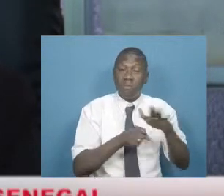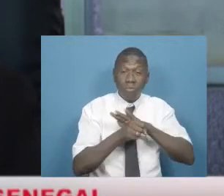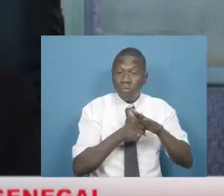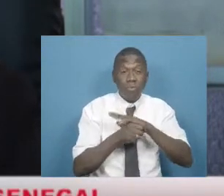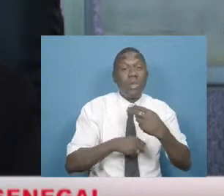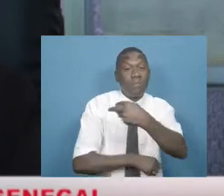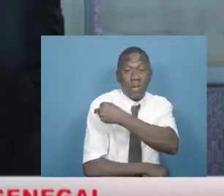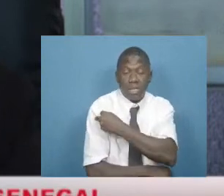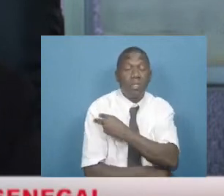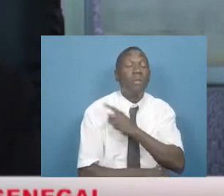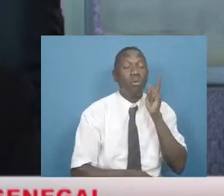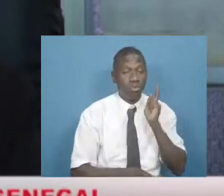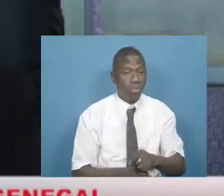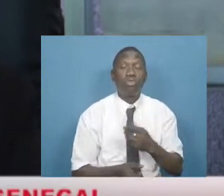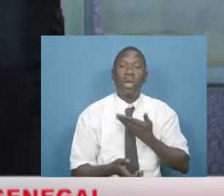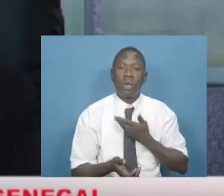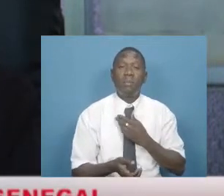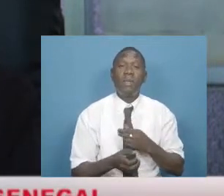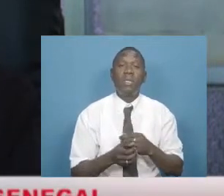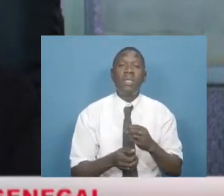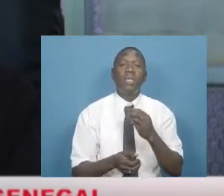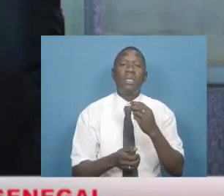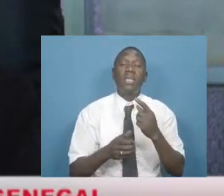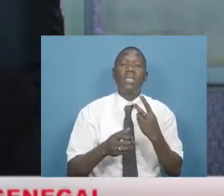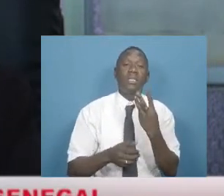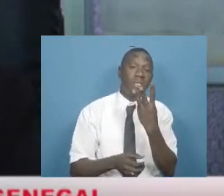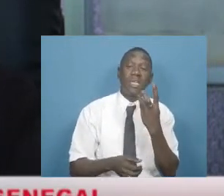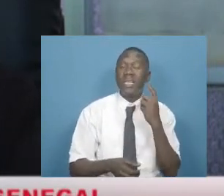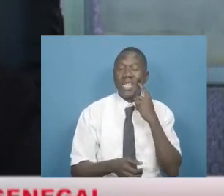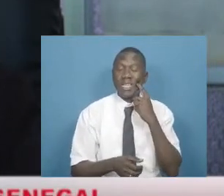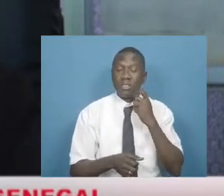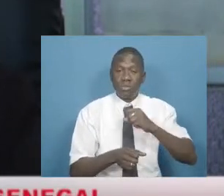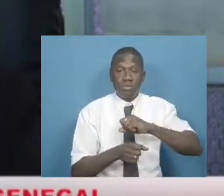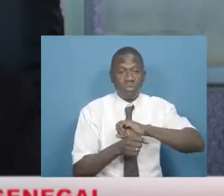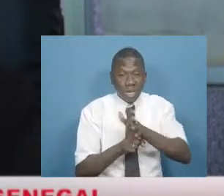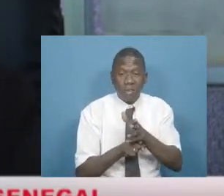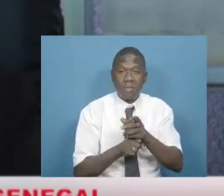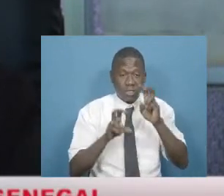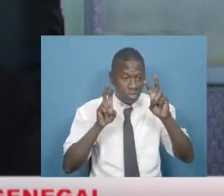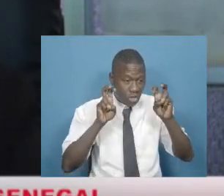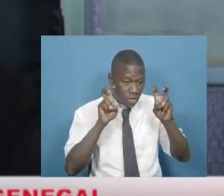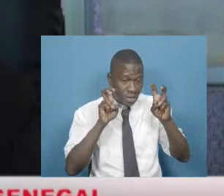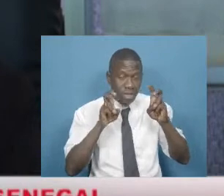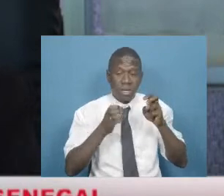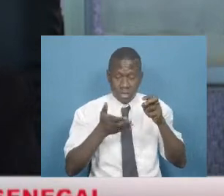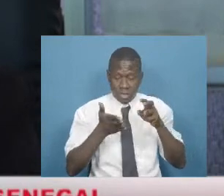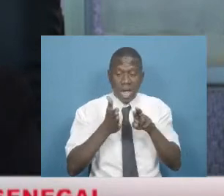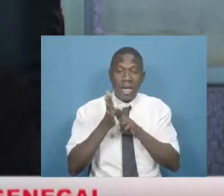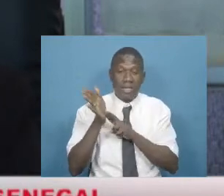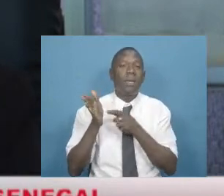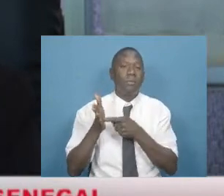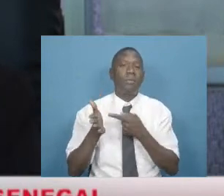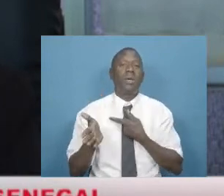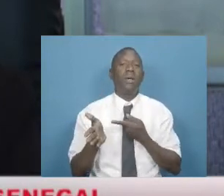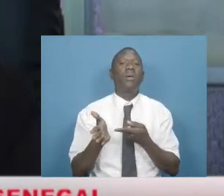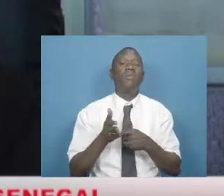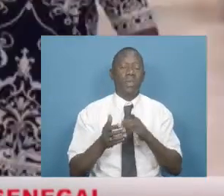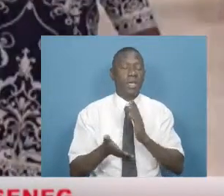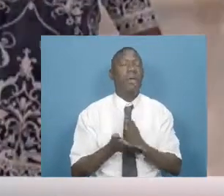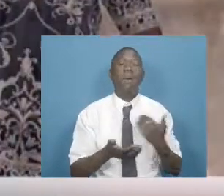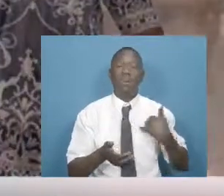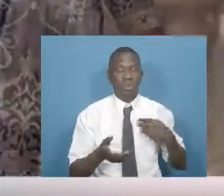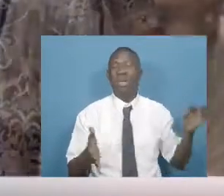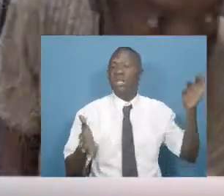vaccinated, we expect you to come with a 72-hour COVID-19 test result. And it's something that we expect from travelers that are coming into the